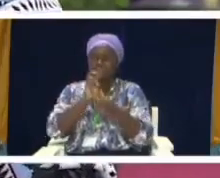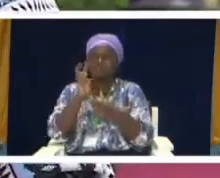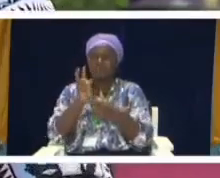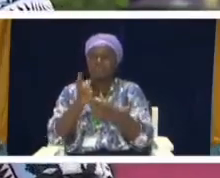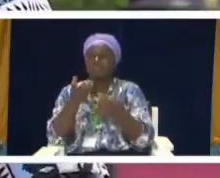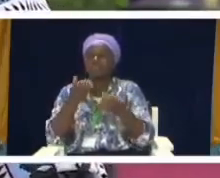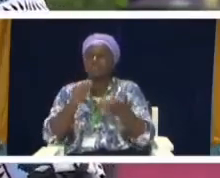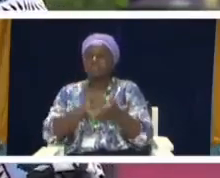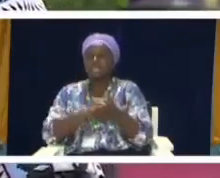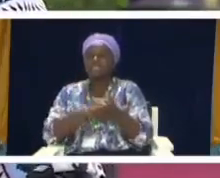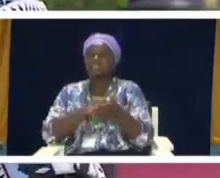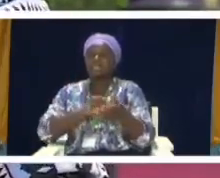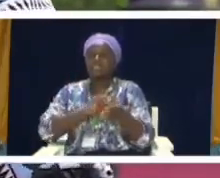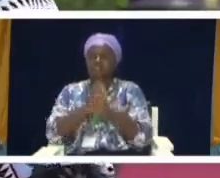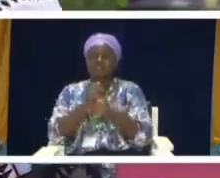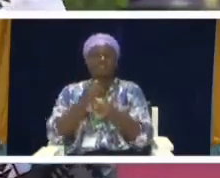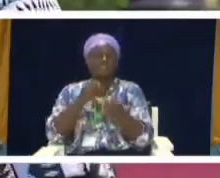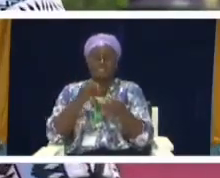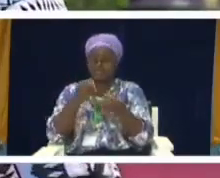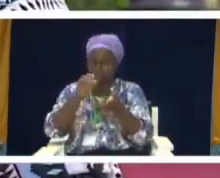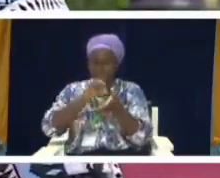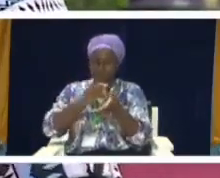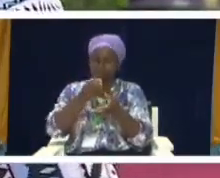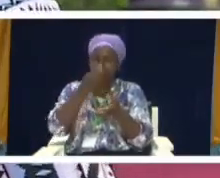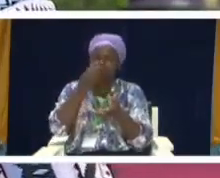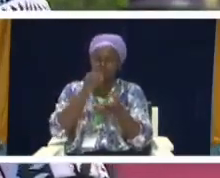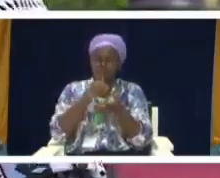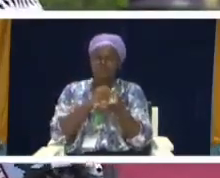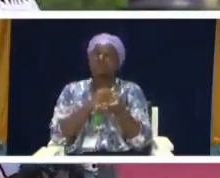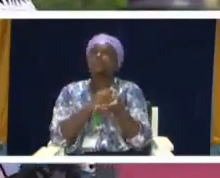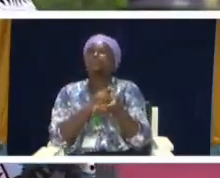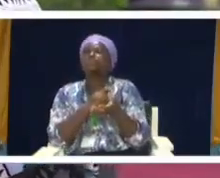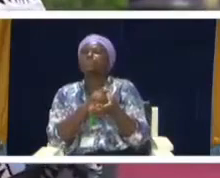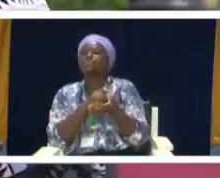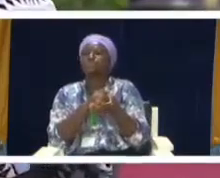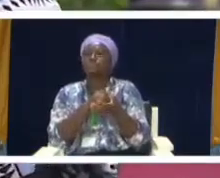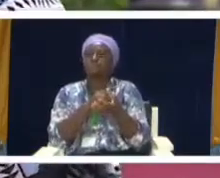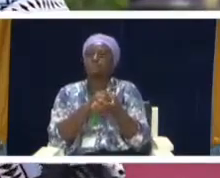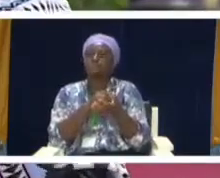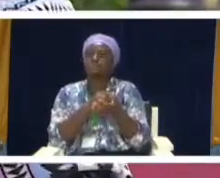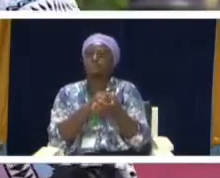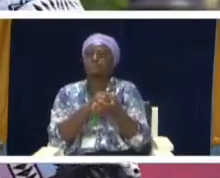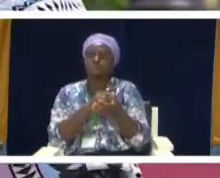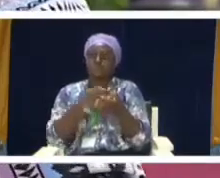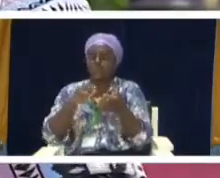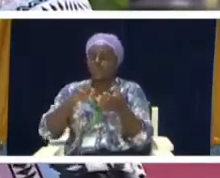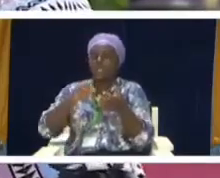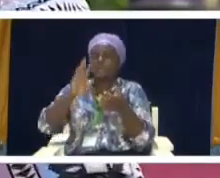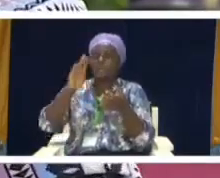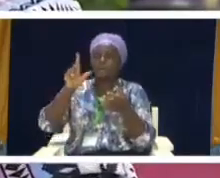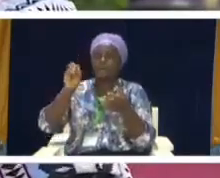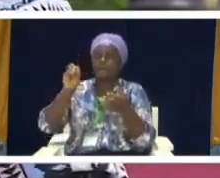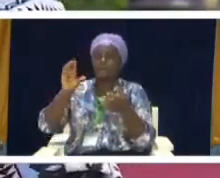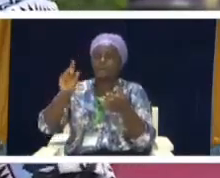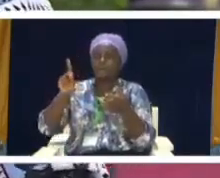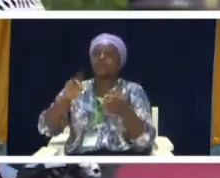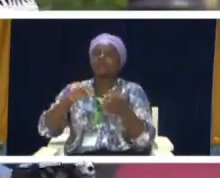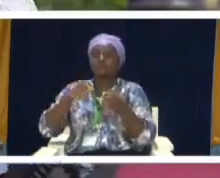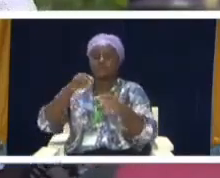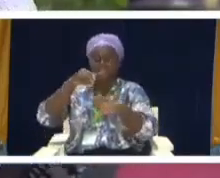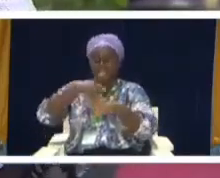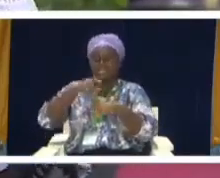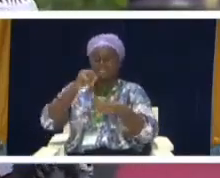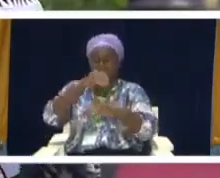take an ice pack and I should compress the nose. Later on, when it was night, around